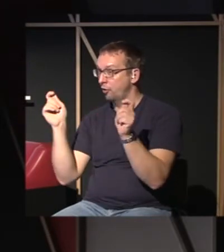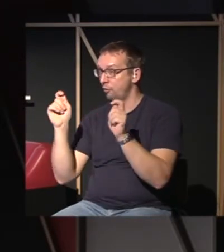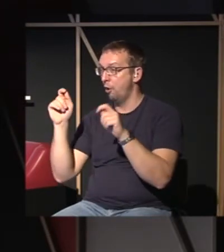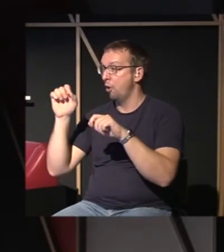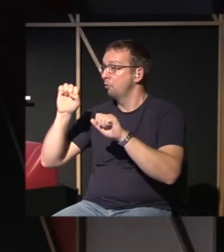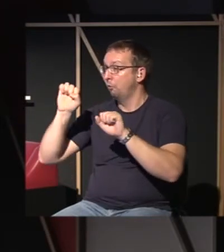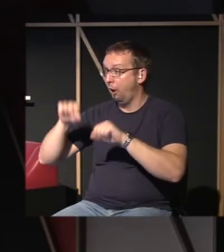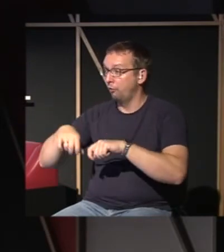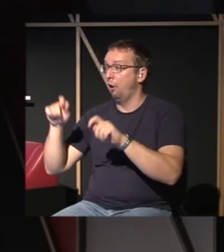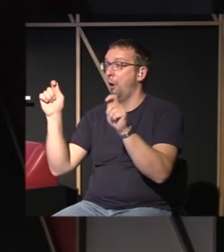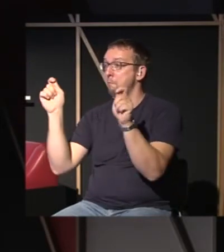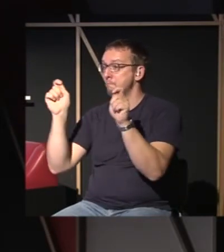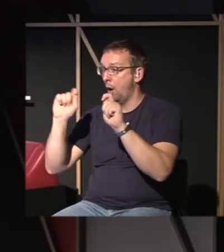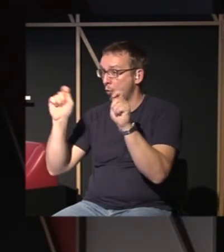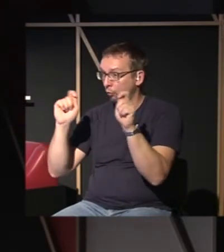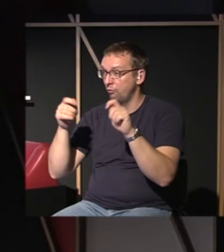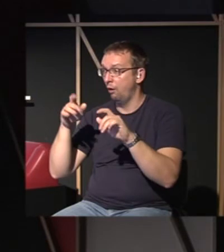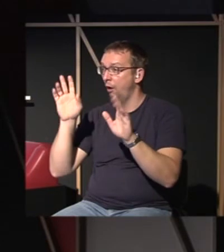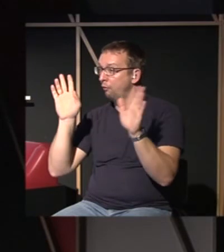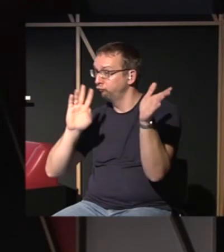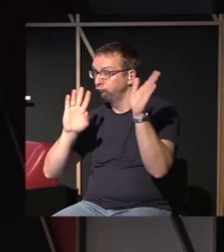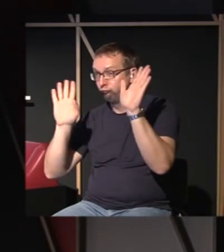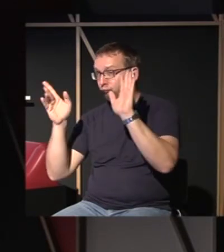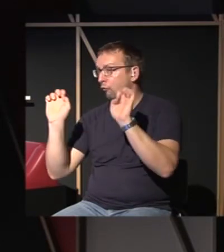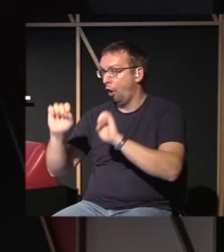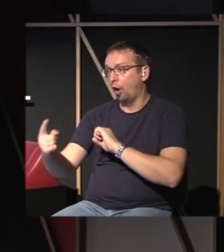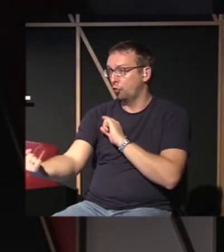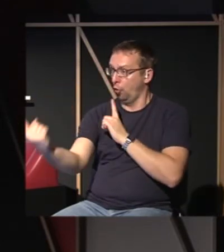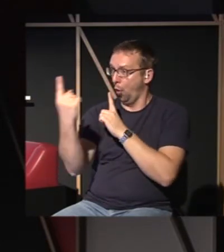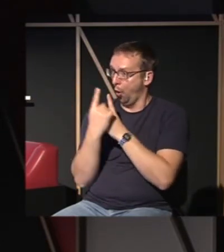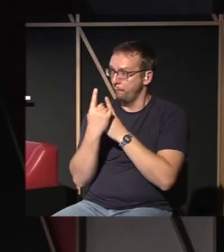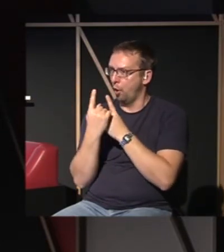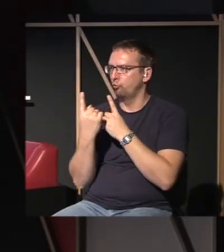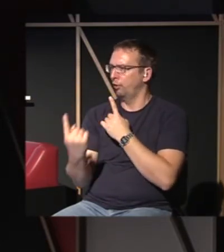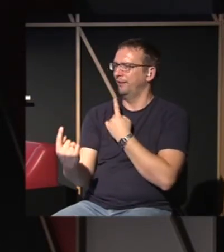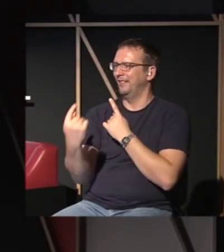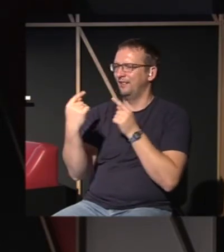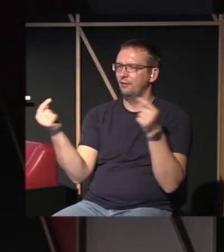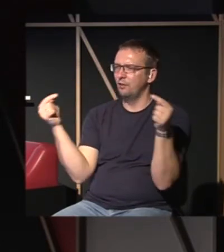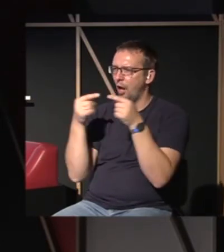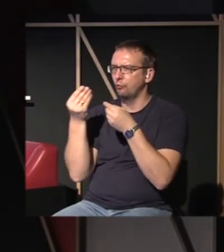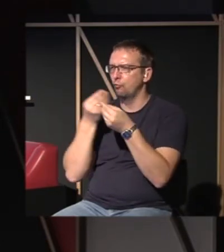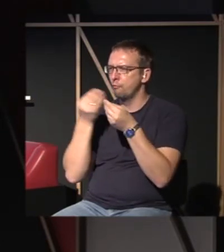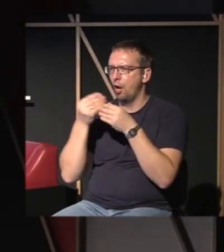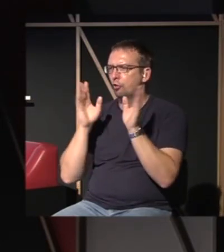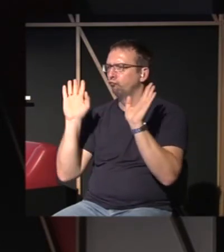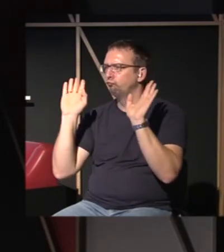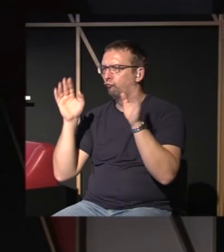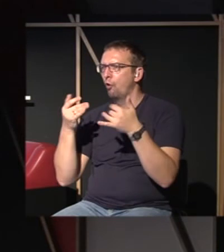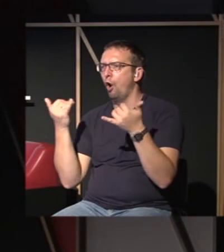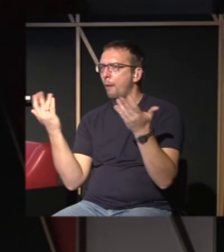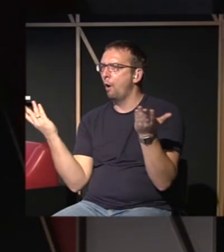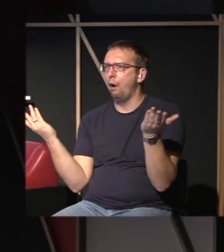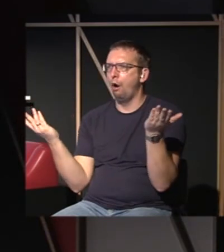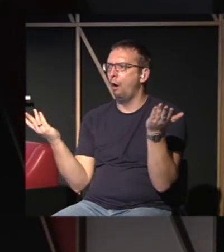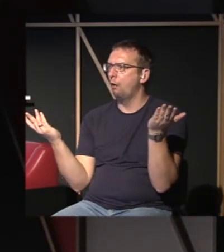to us. And once again, I invite you all to take part in next season's Cafe Week of Action. The dates will be the 2nd till the 10th of March, but